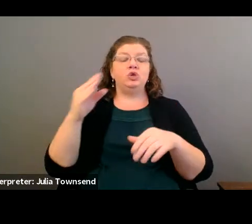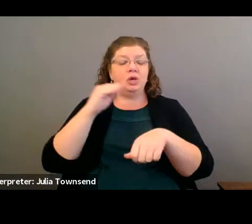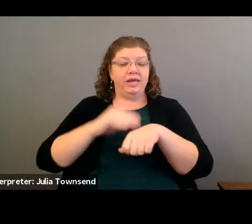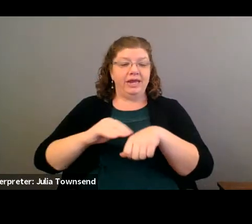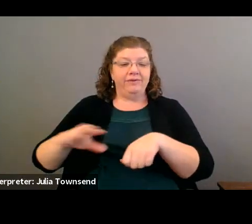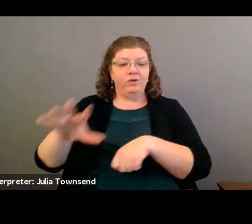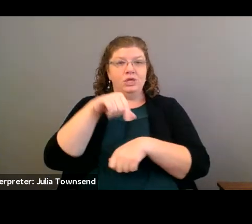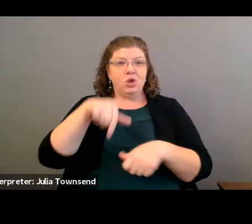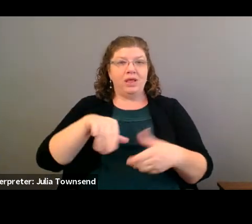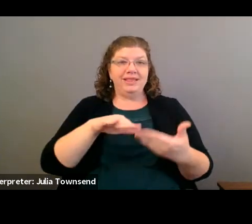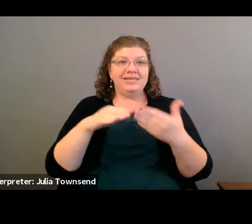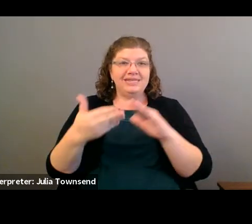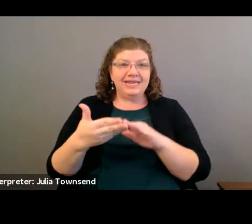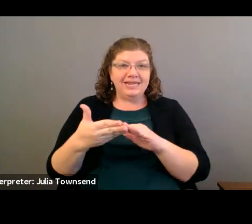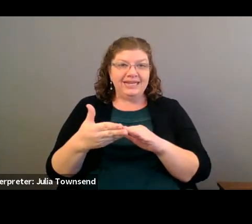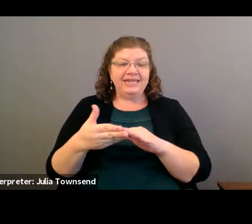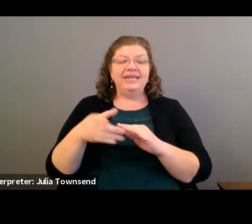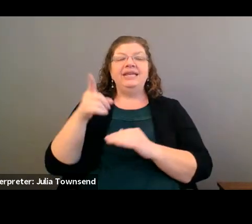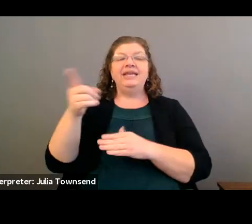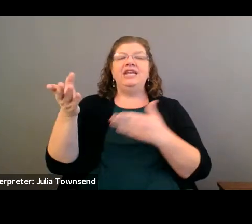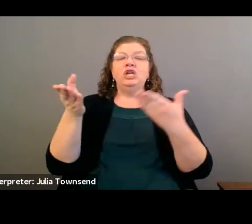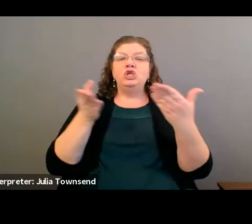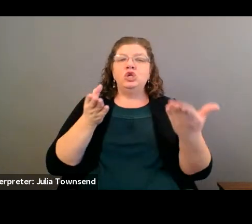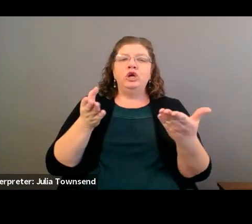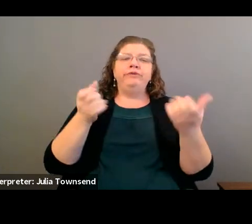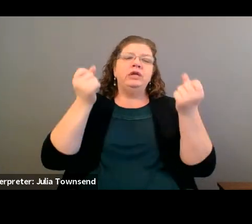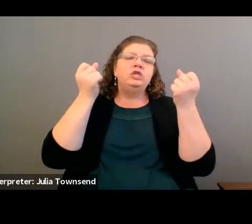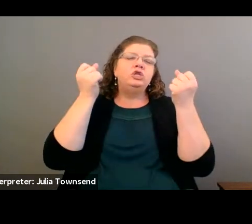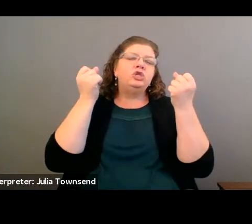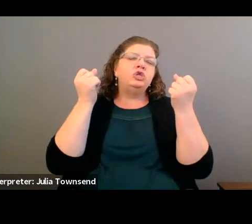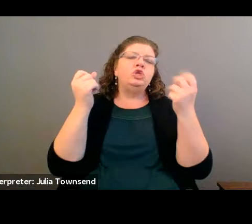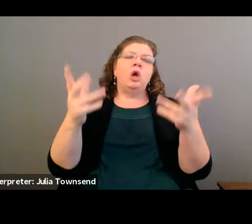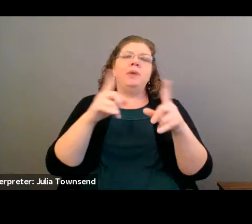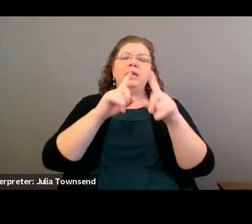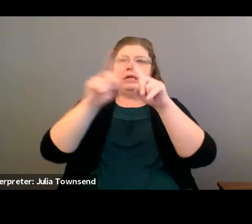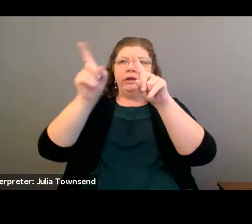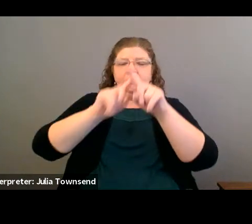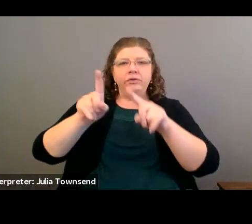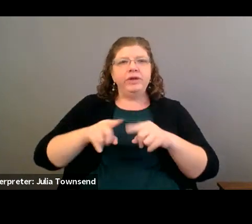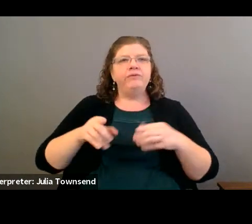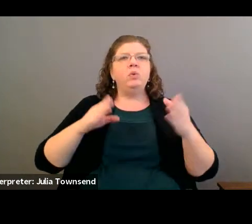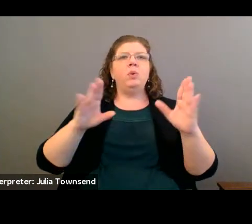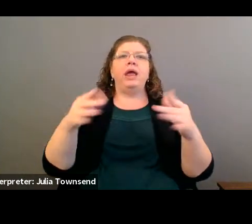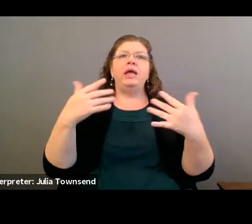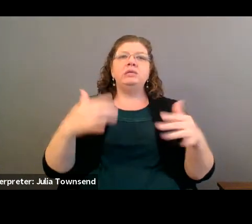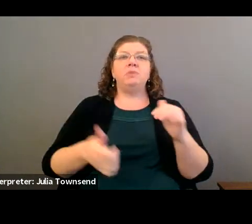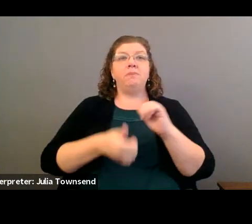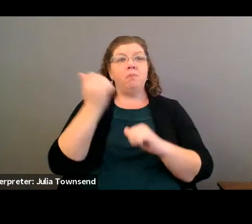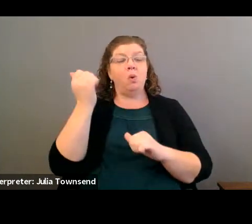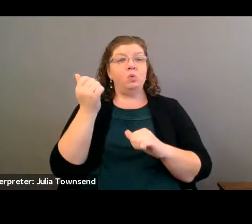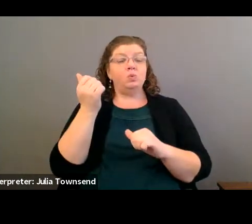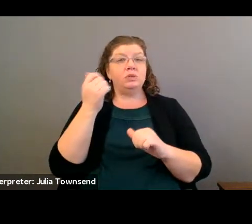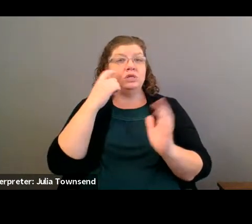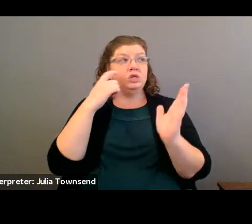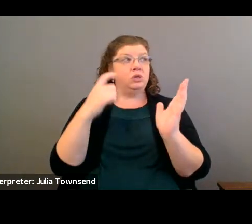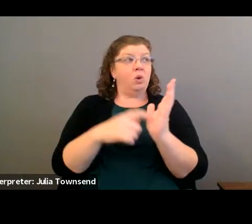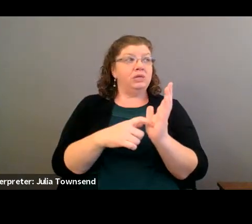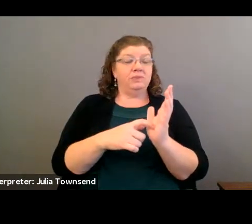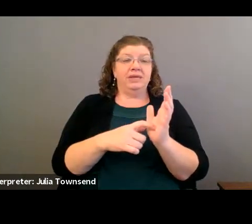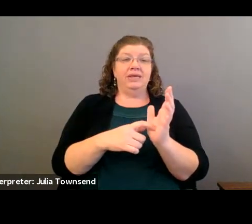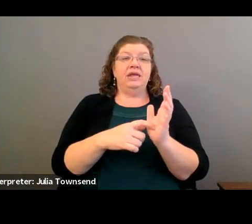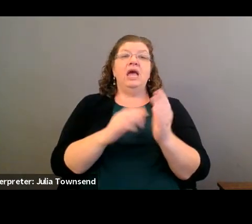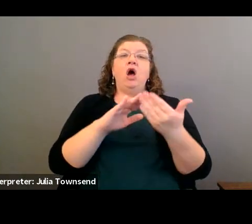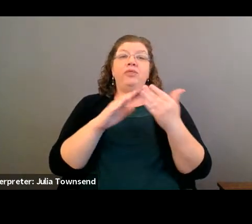this city, having served in so many ways, but perhaps most notably as on the